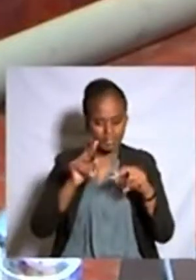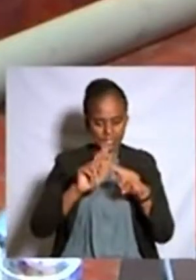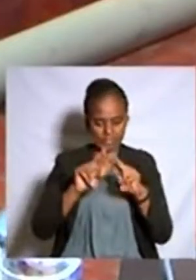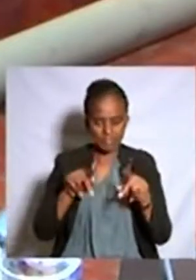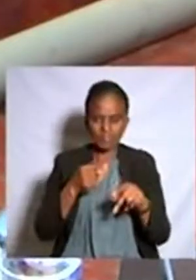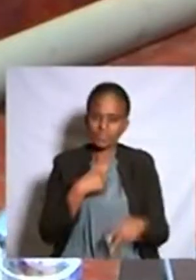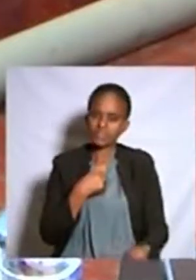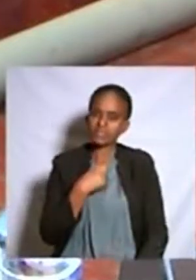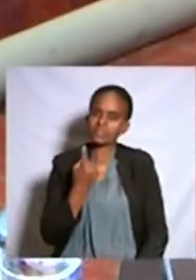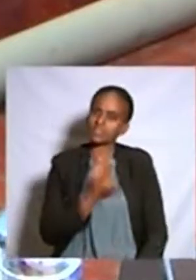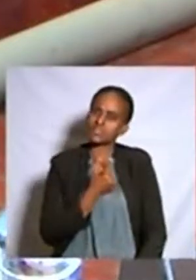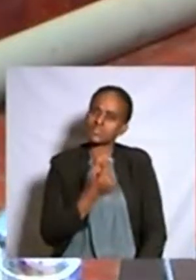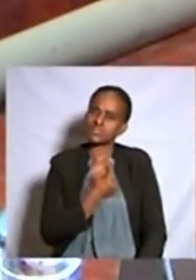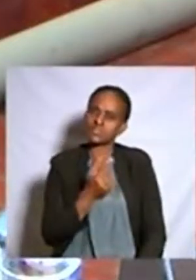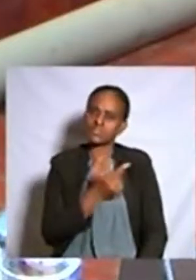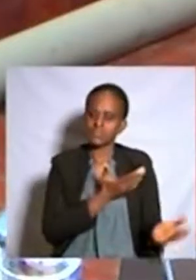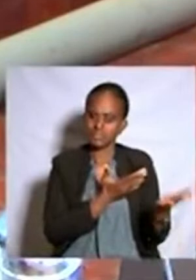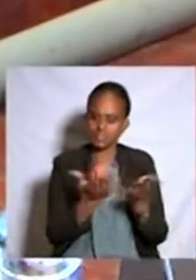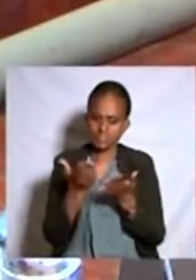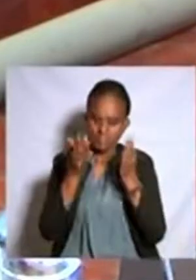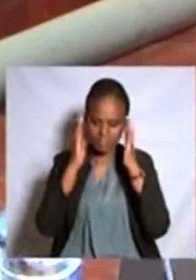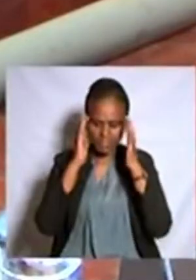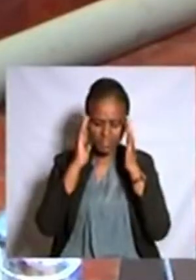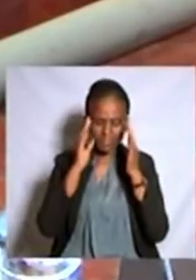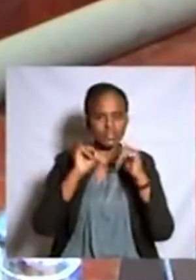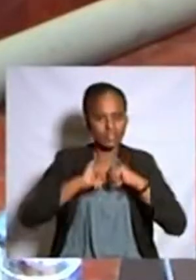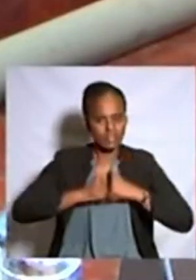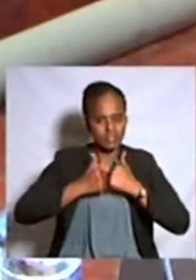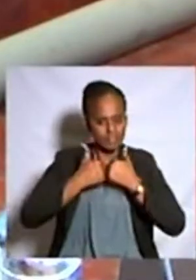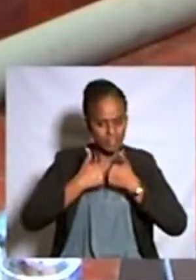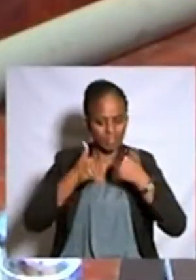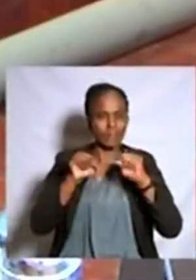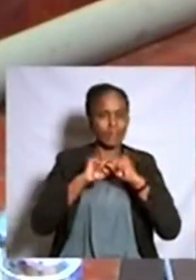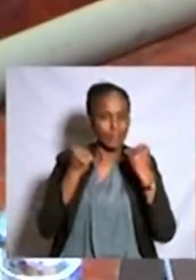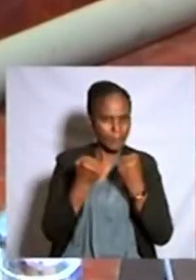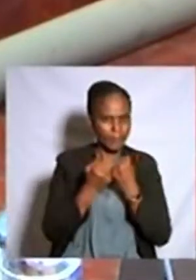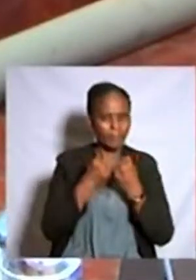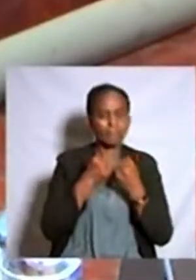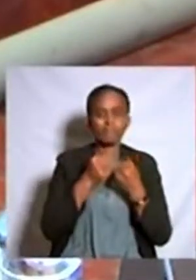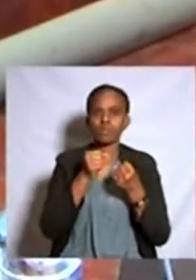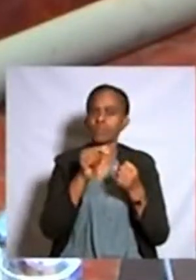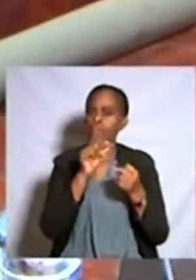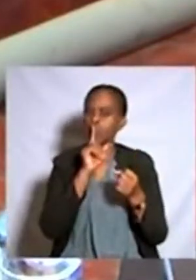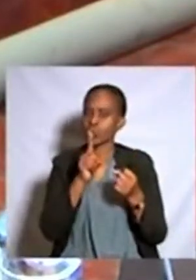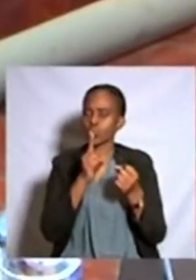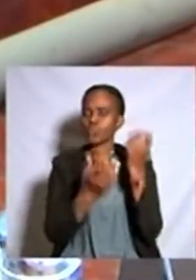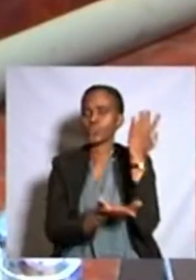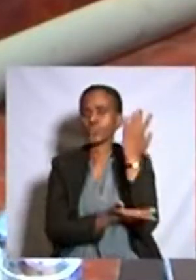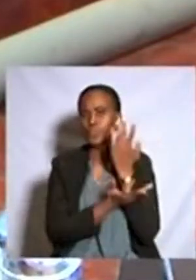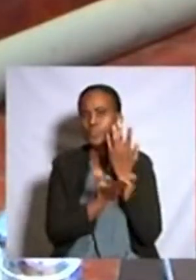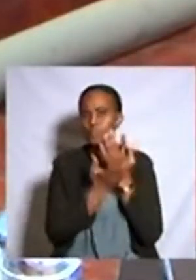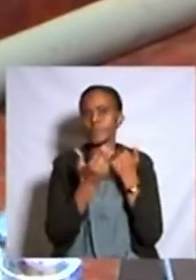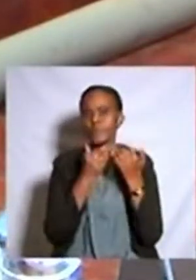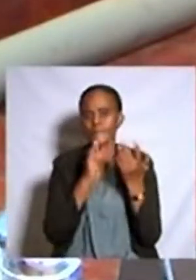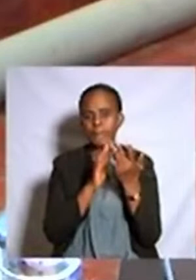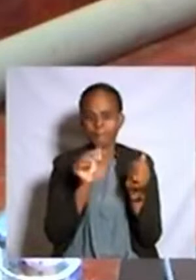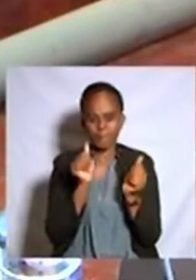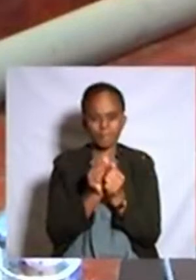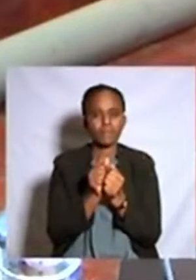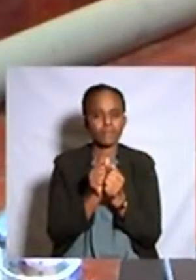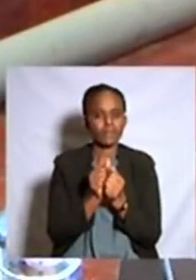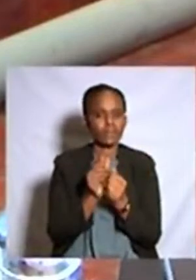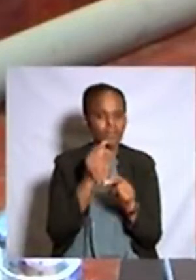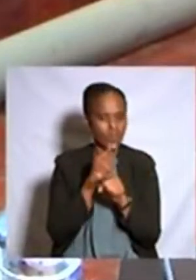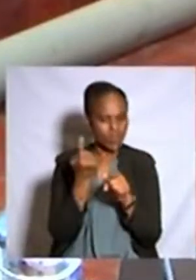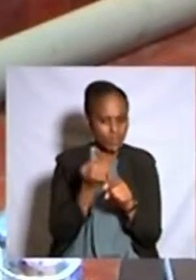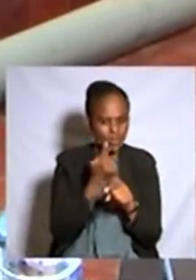want to bring to the fore the fact that the society has made significant improvements in terms of recoveries, but also